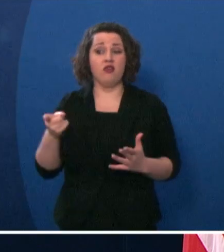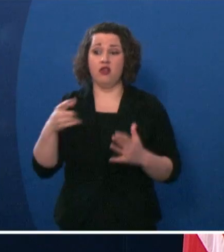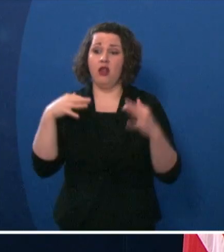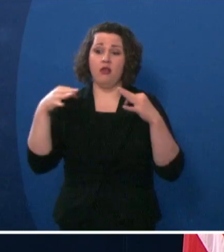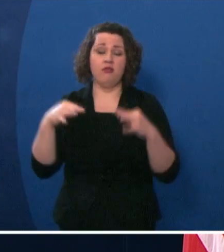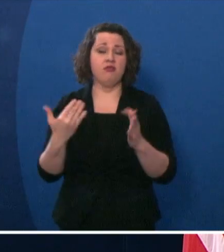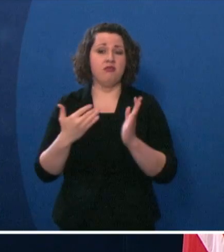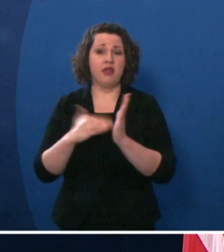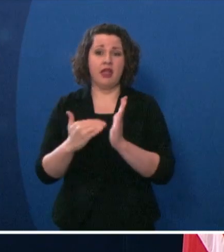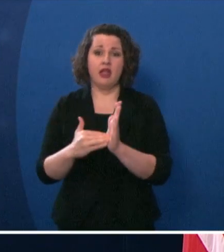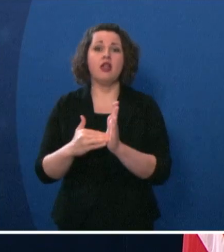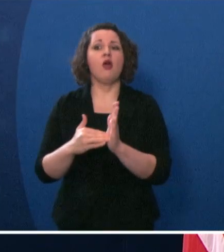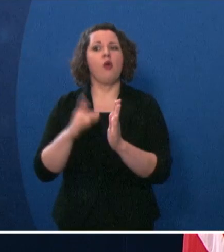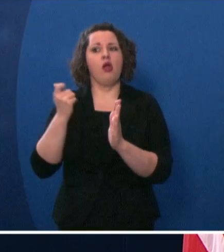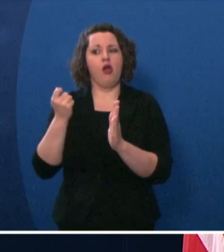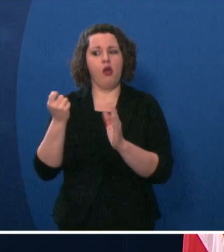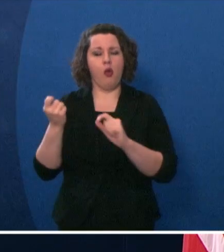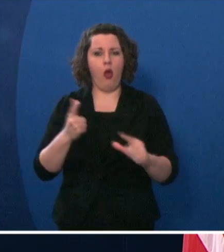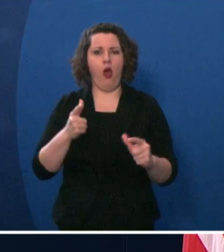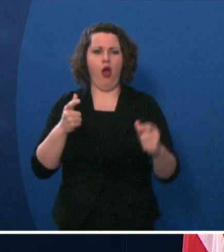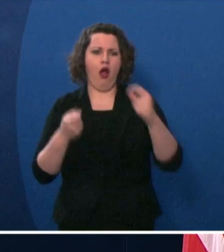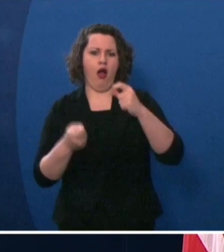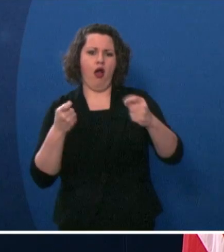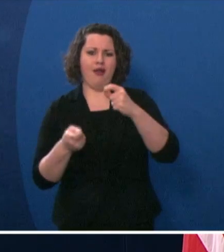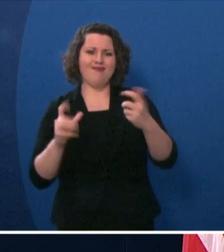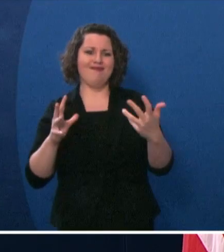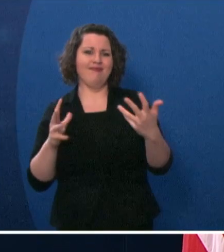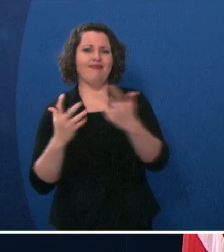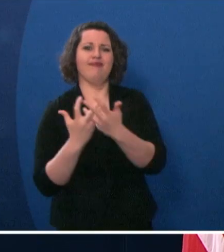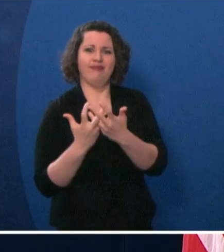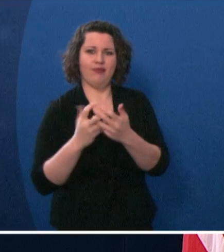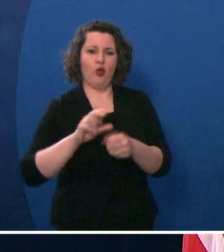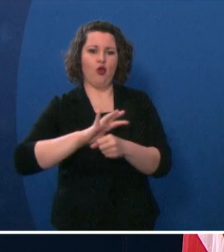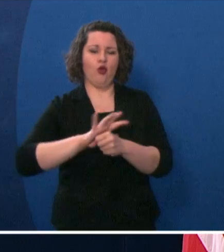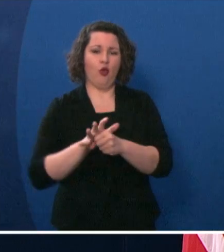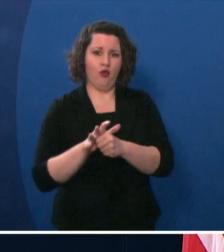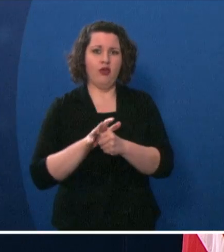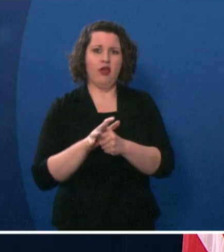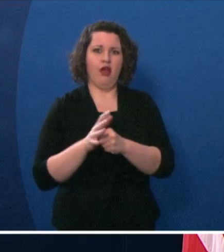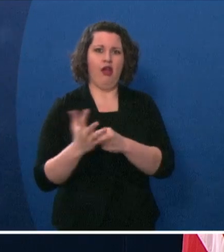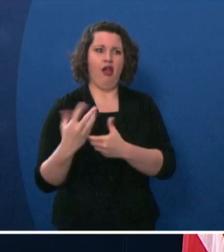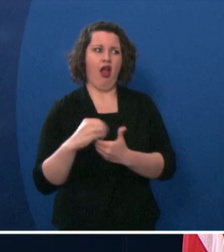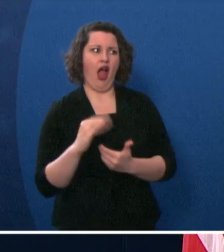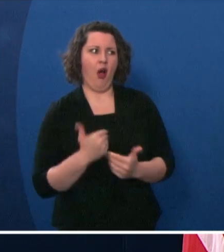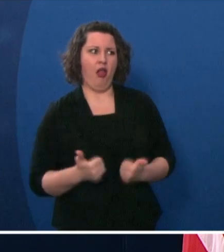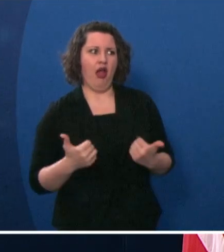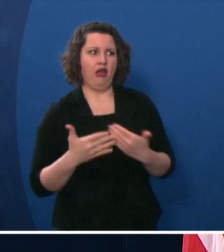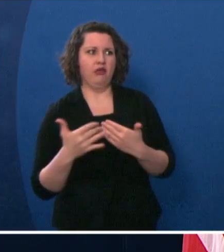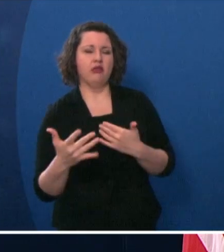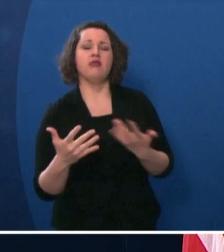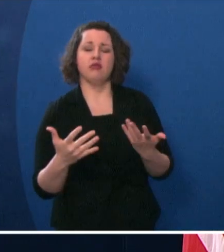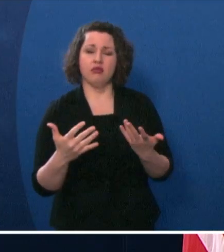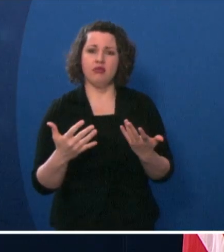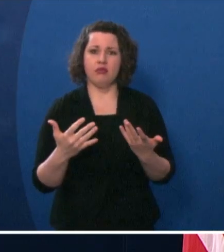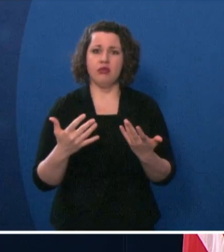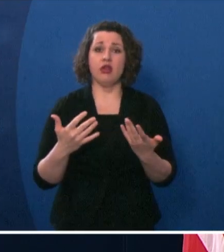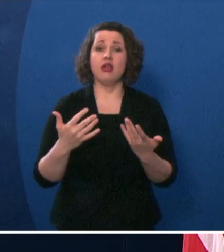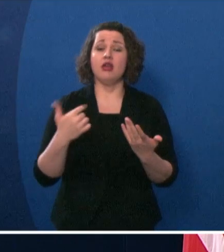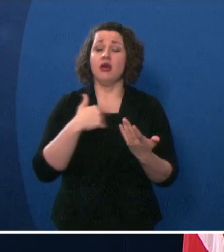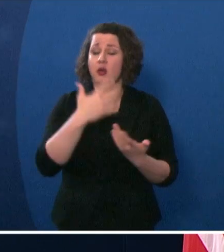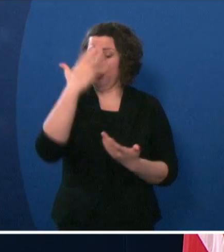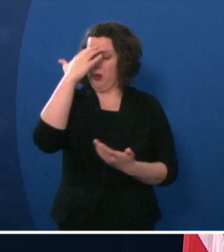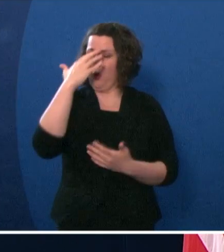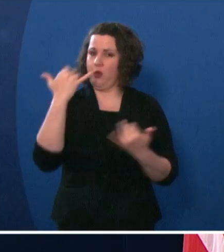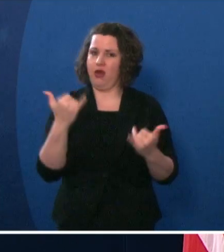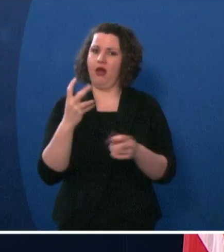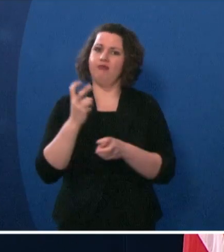all continuing to adjust to what life with COVID-19 will be like as we continue to move through this pandemic. We know this is a